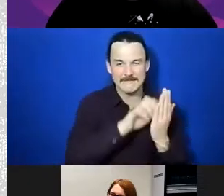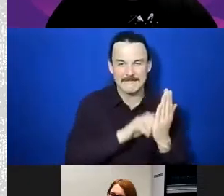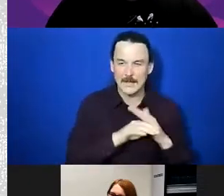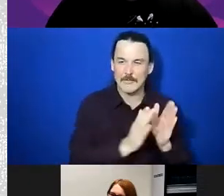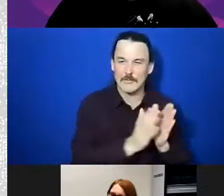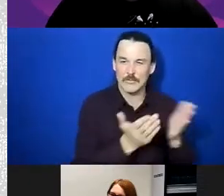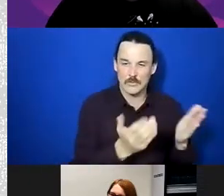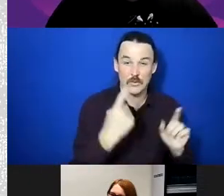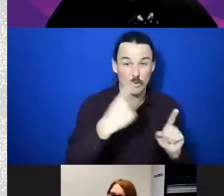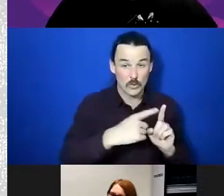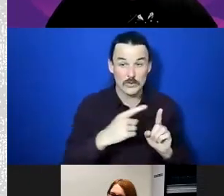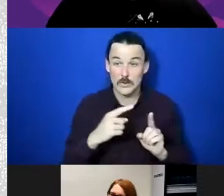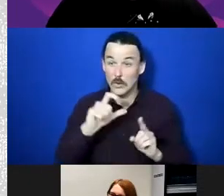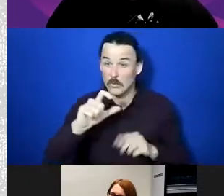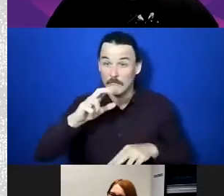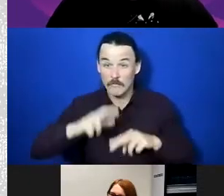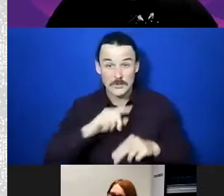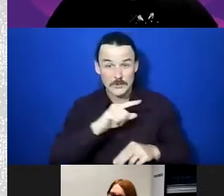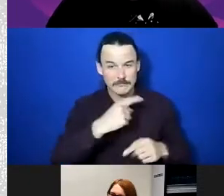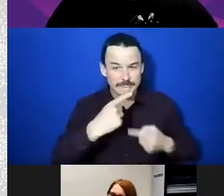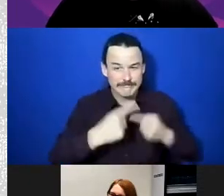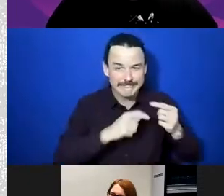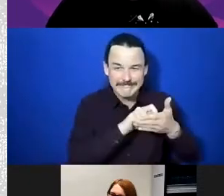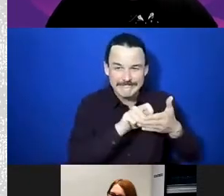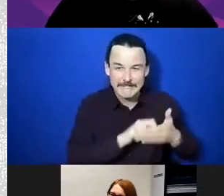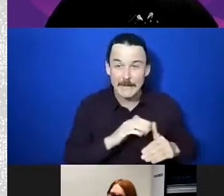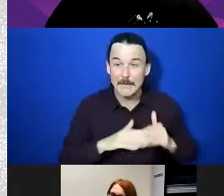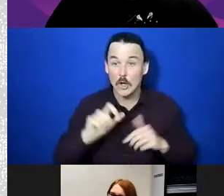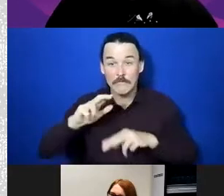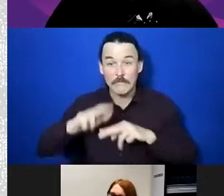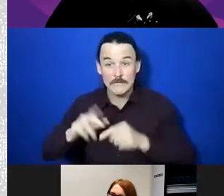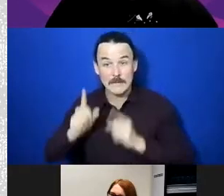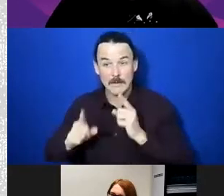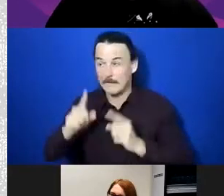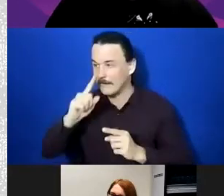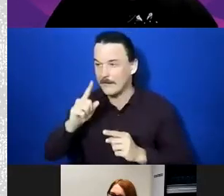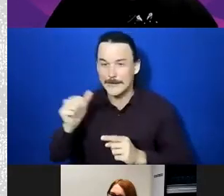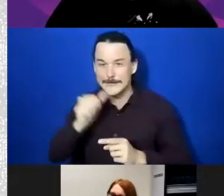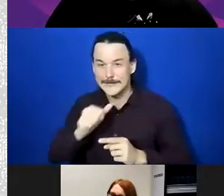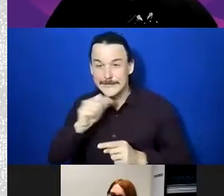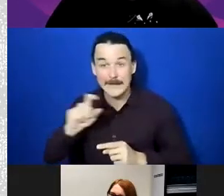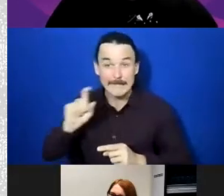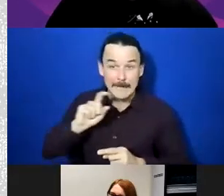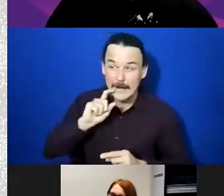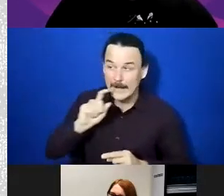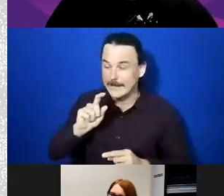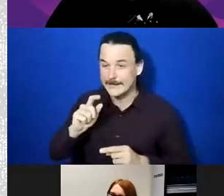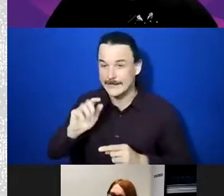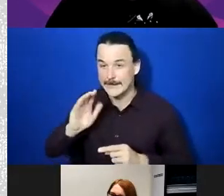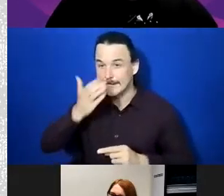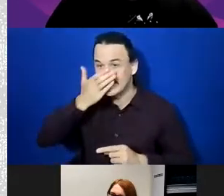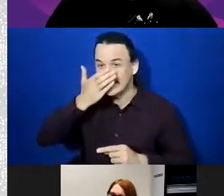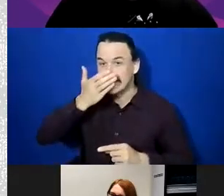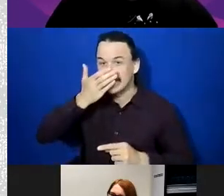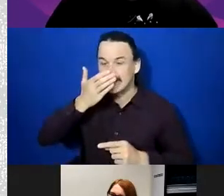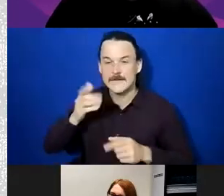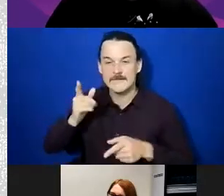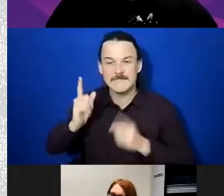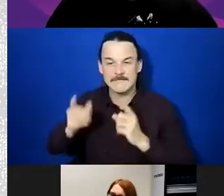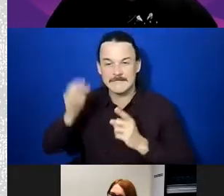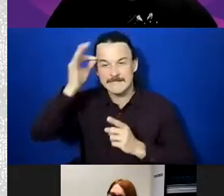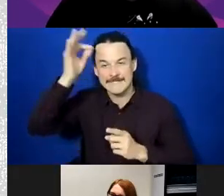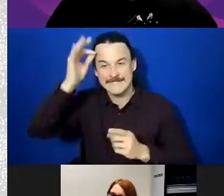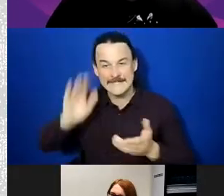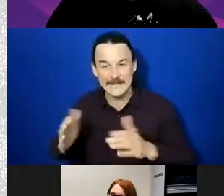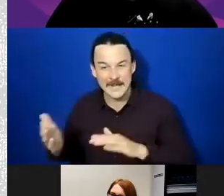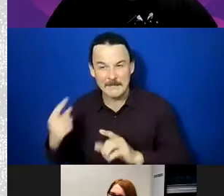taken recreationally, leading to accidental deaths, and the inexperience of certain doctors performing surgeries